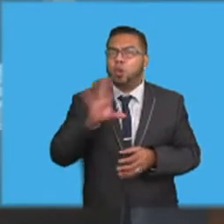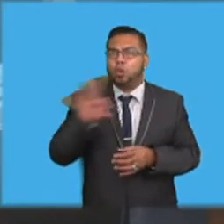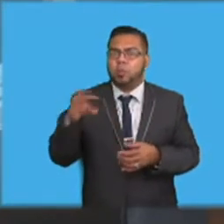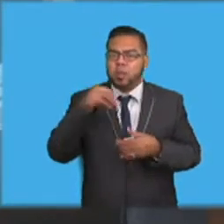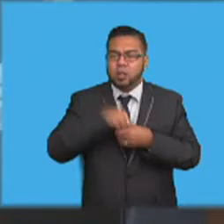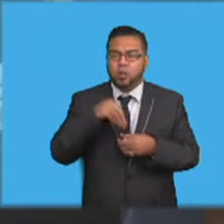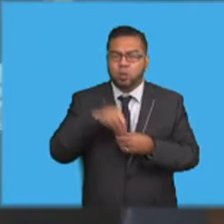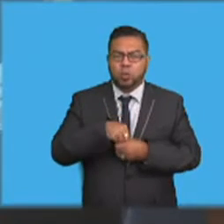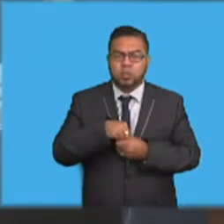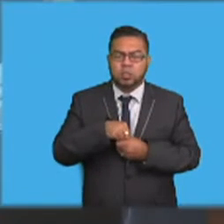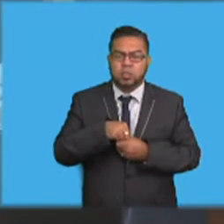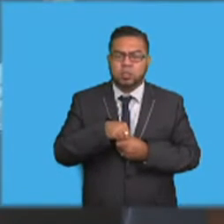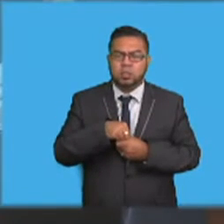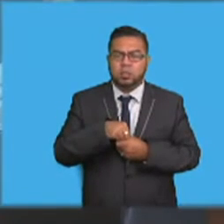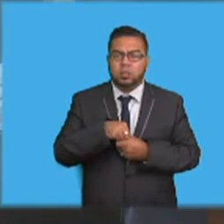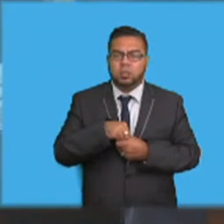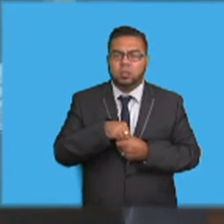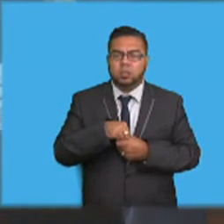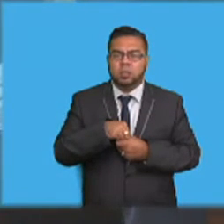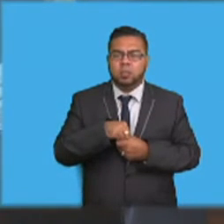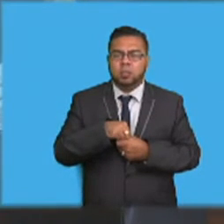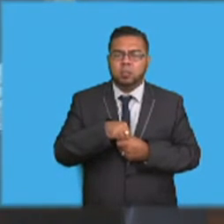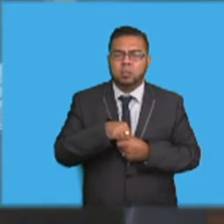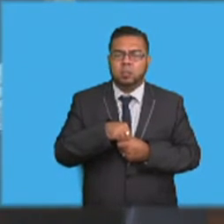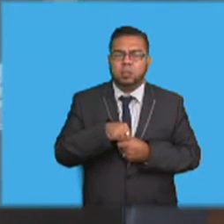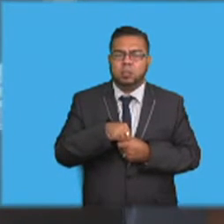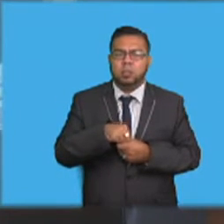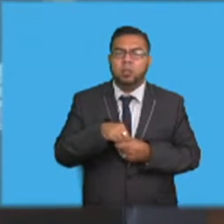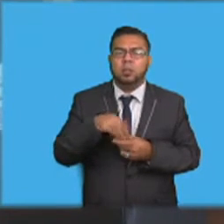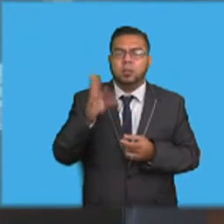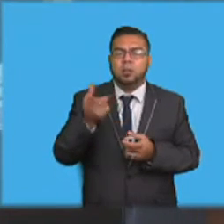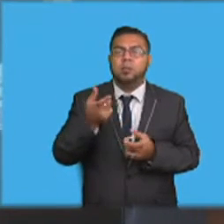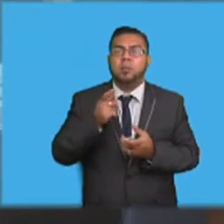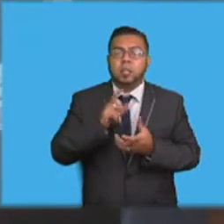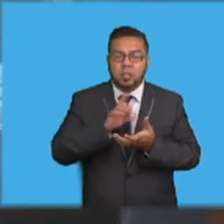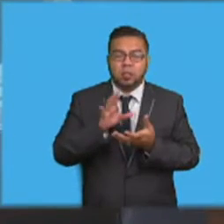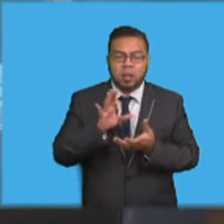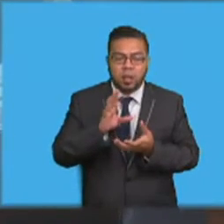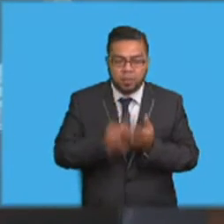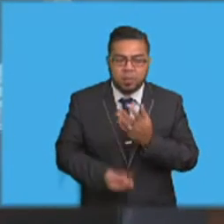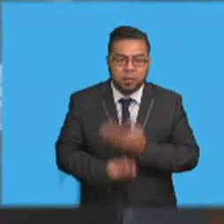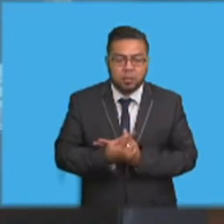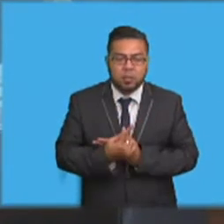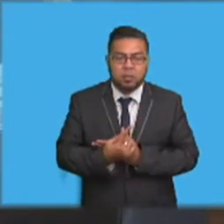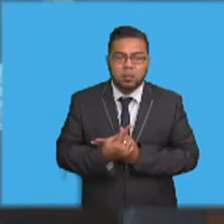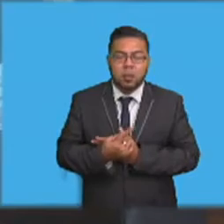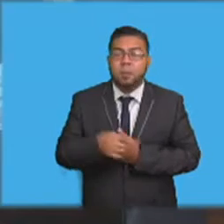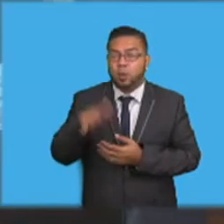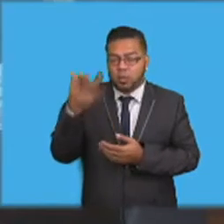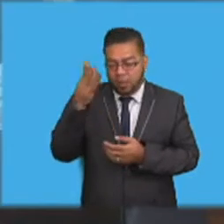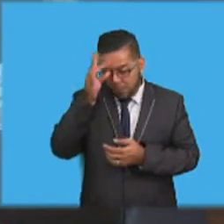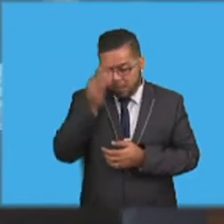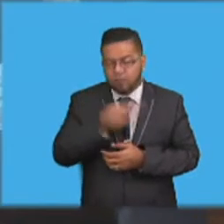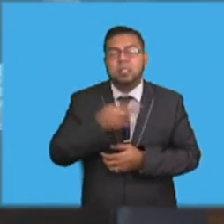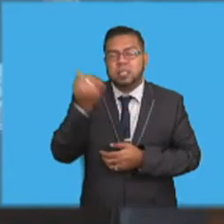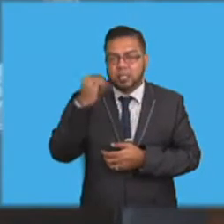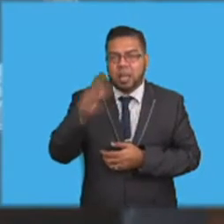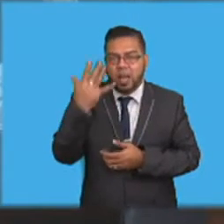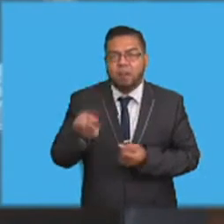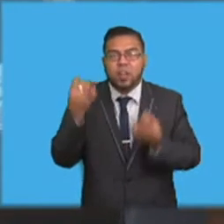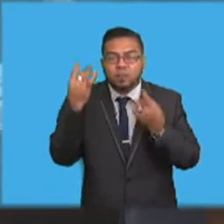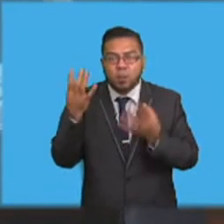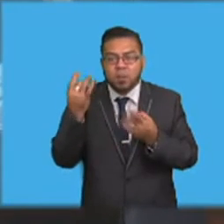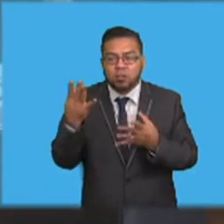in surveillance activities that is being carried out because they believe that there has been information traded between